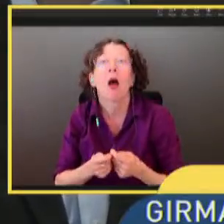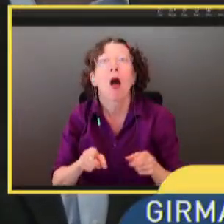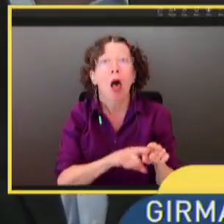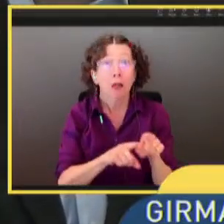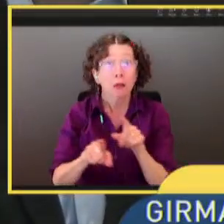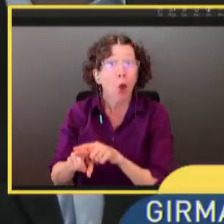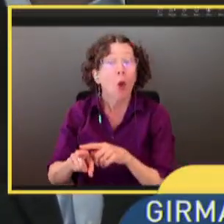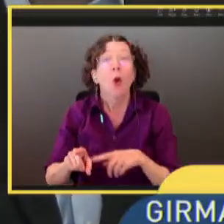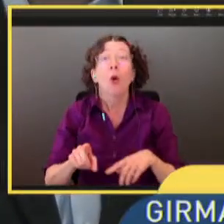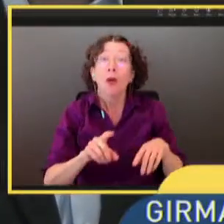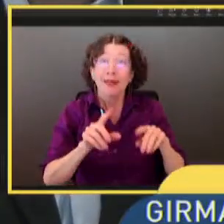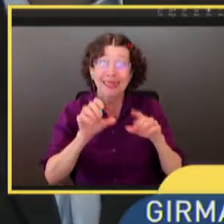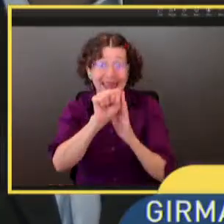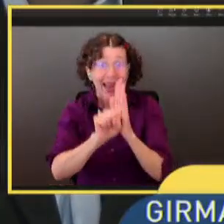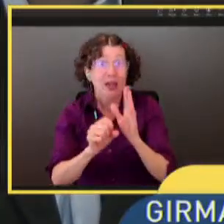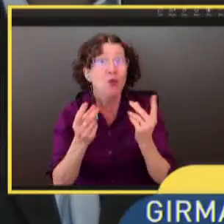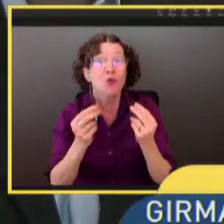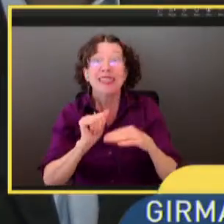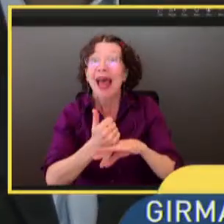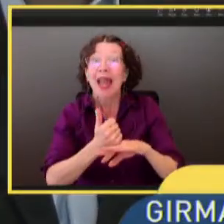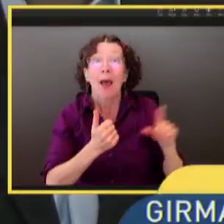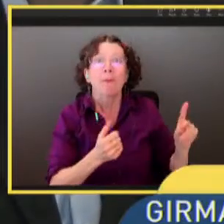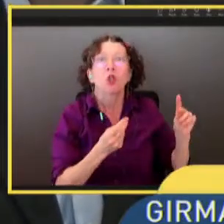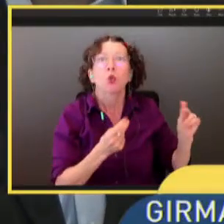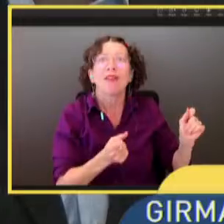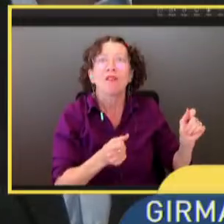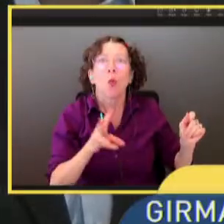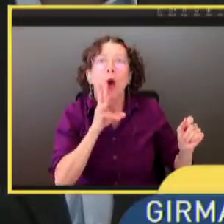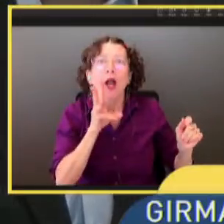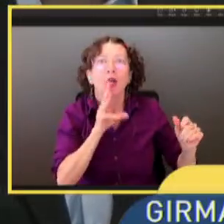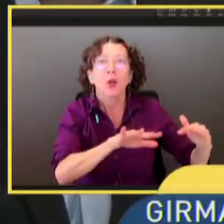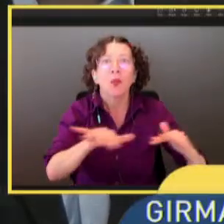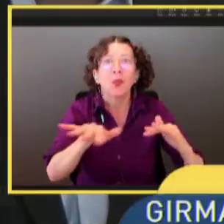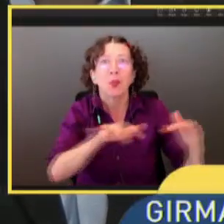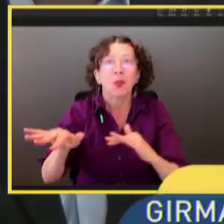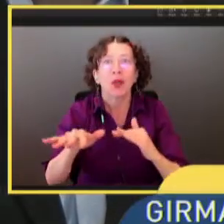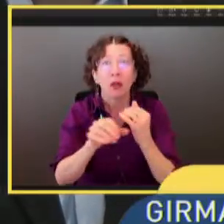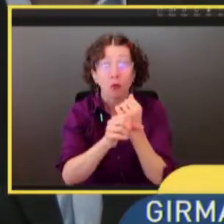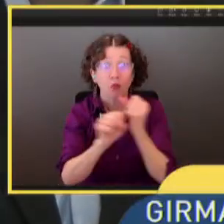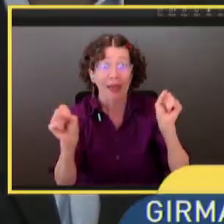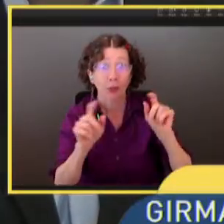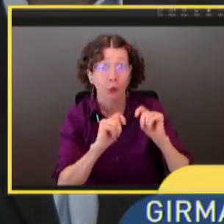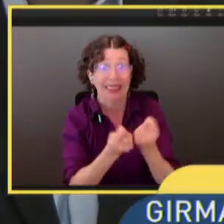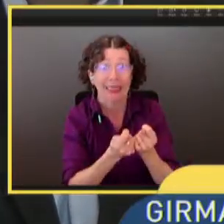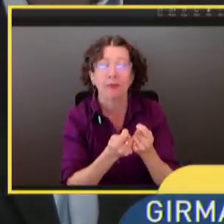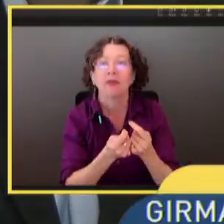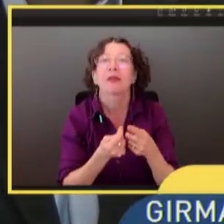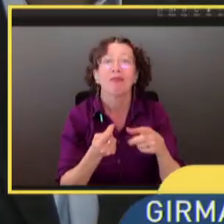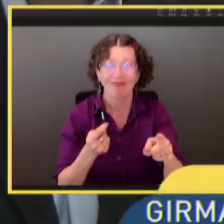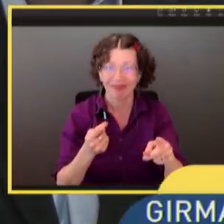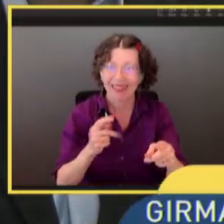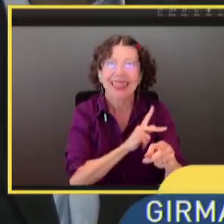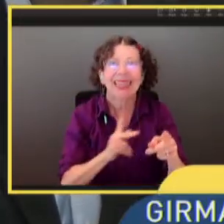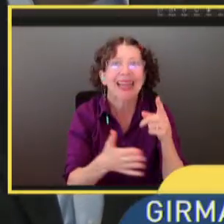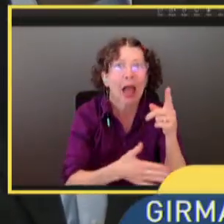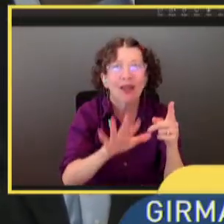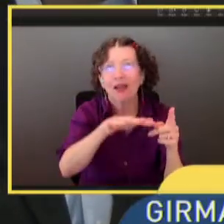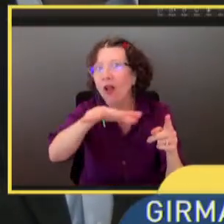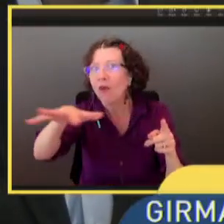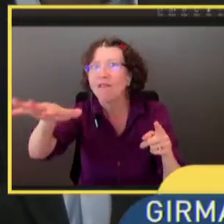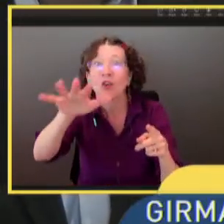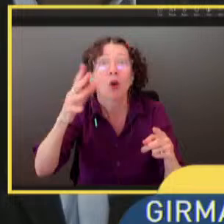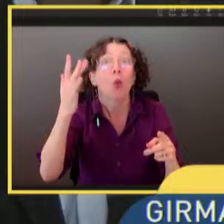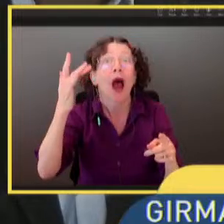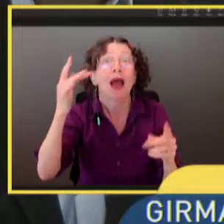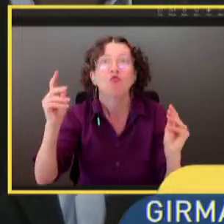and they have already provided equipment, staff, and material to field an additional rapid response team.